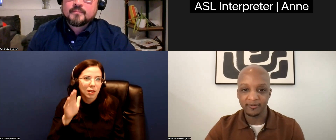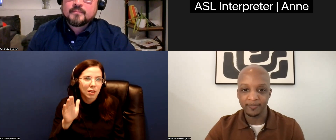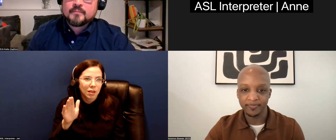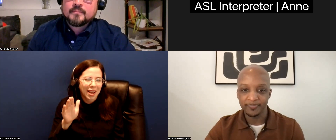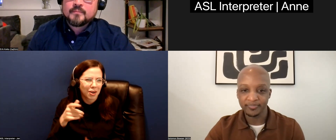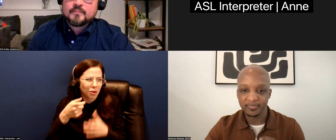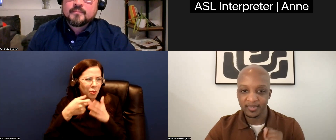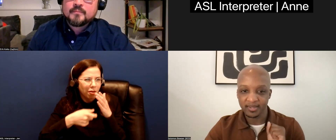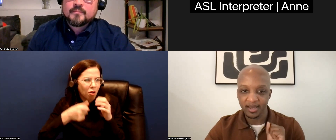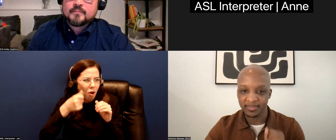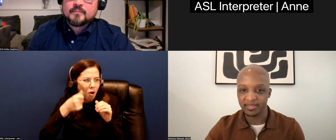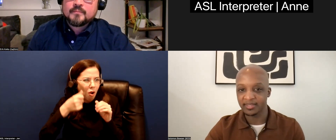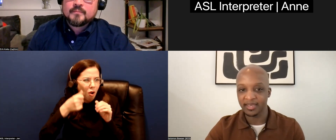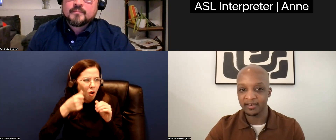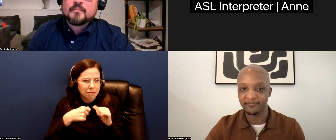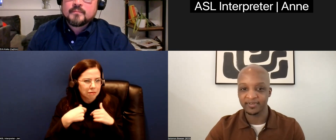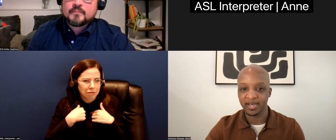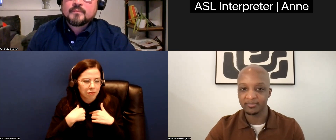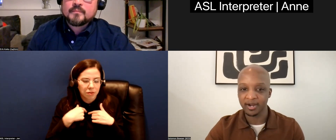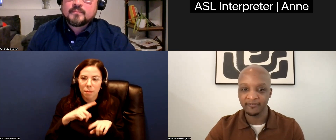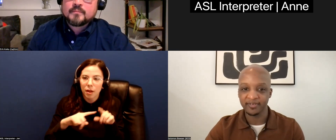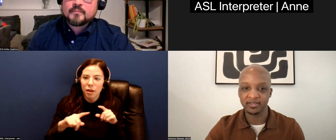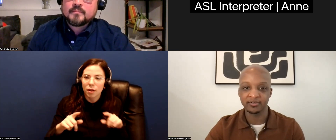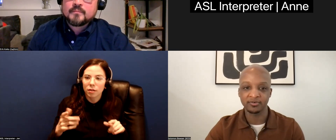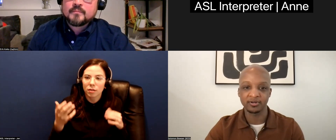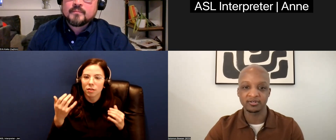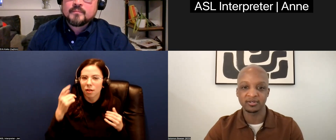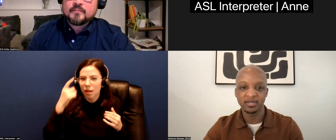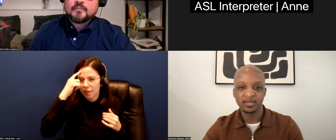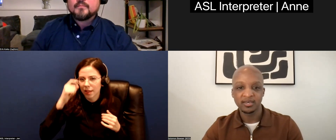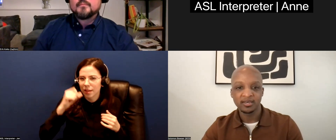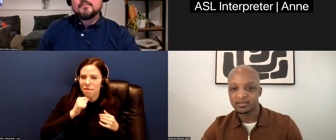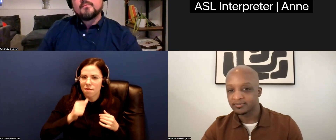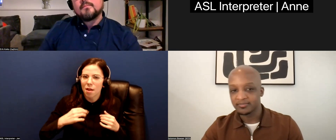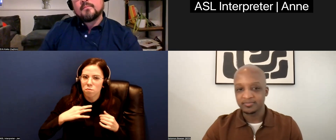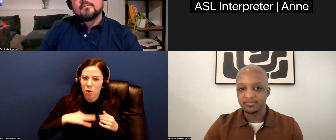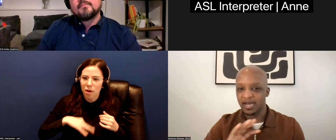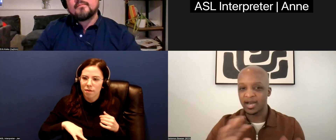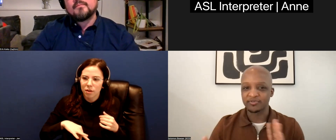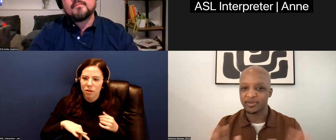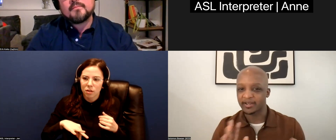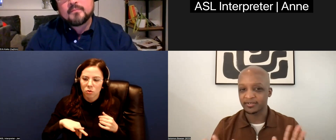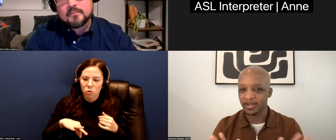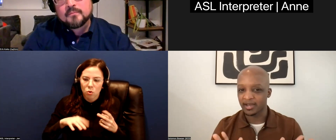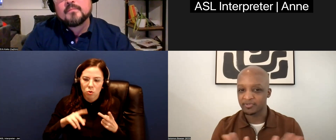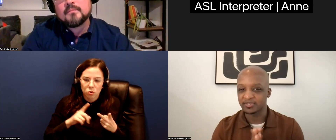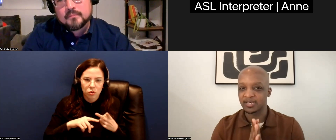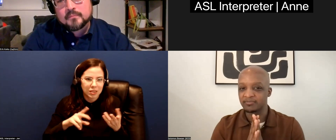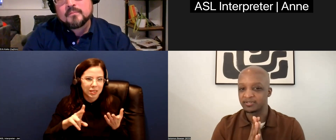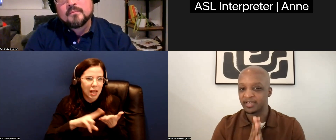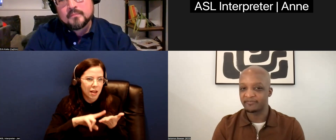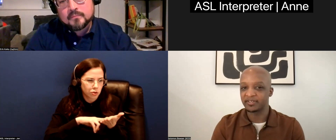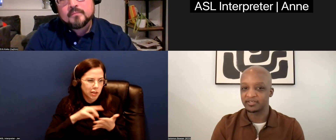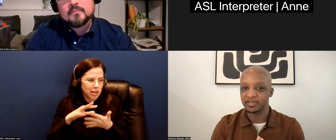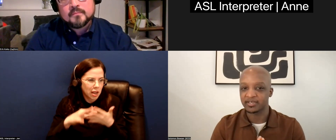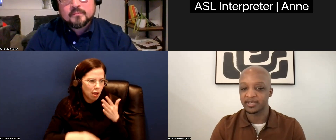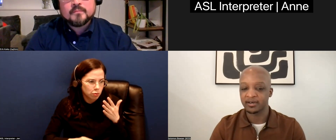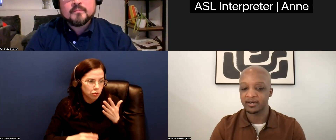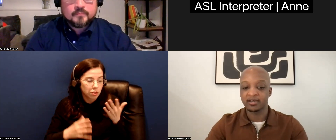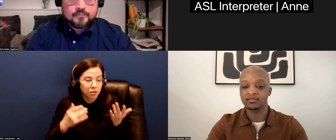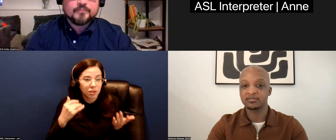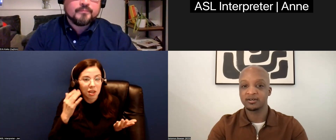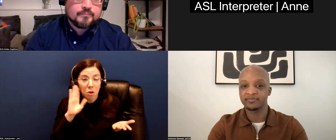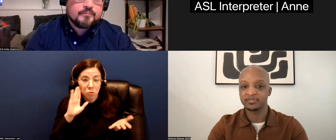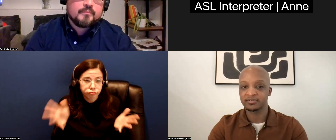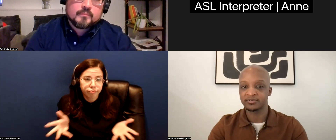but I think they have nonprofit or contractor options, I would definitely check it